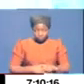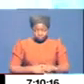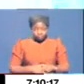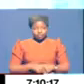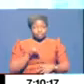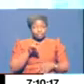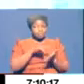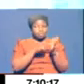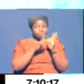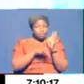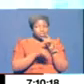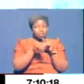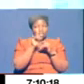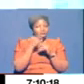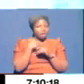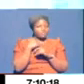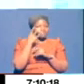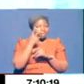for the trees.